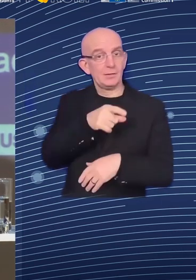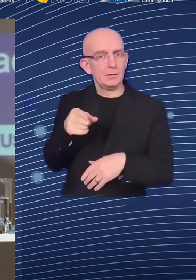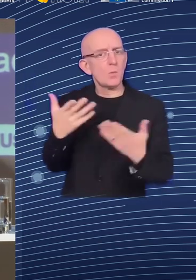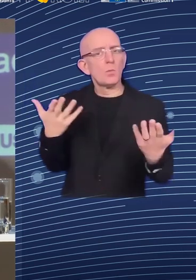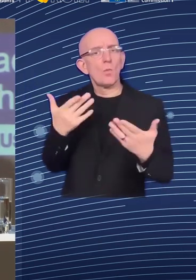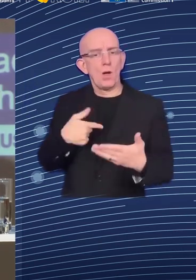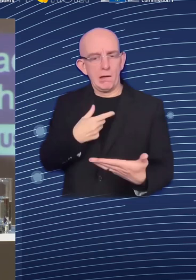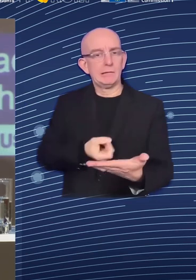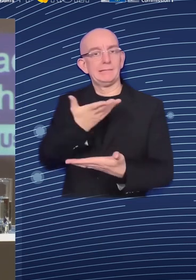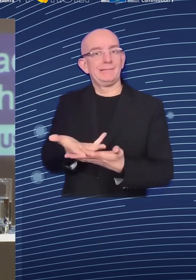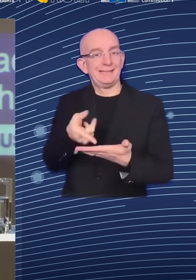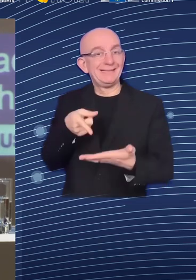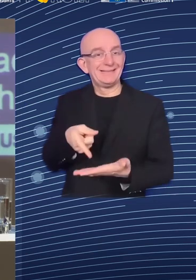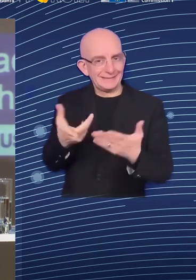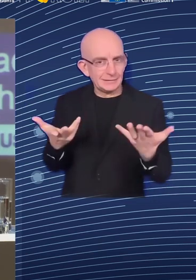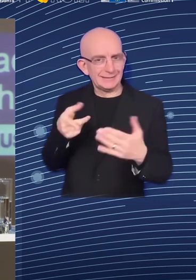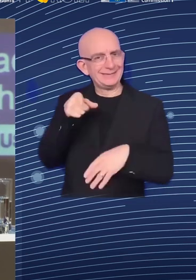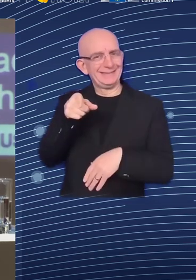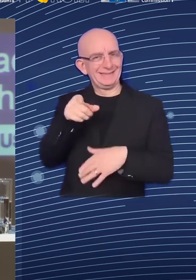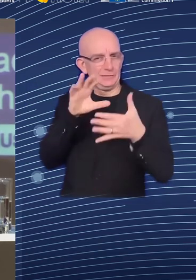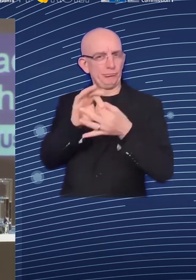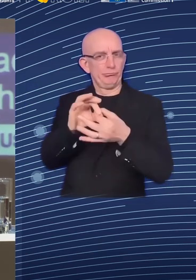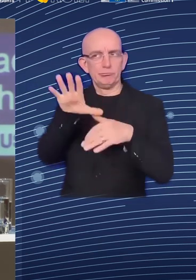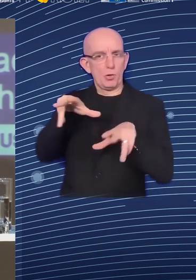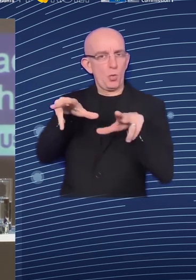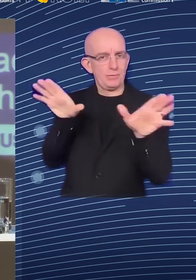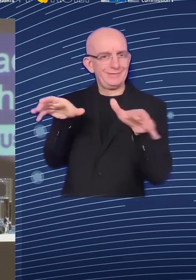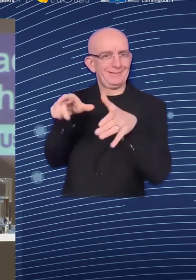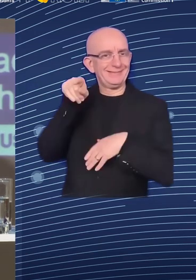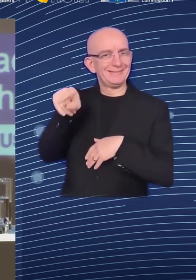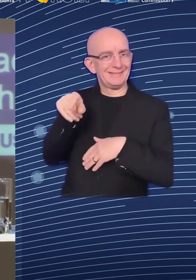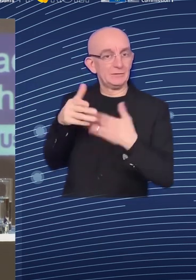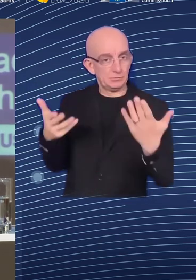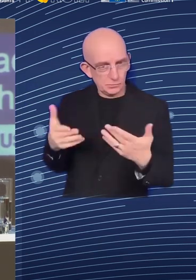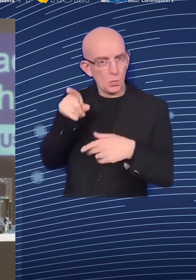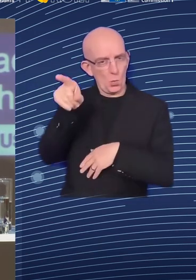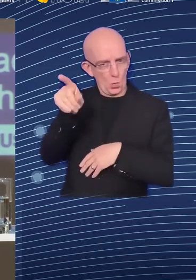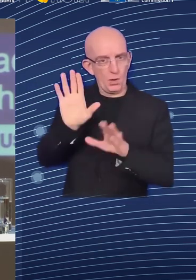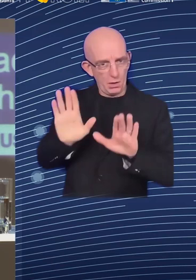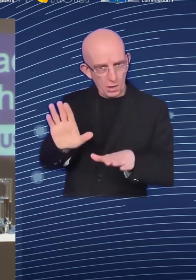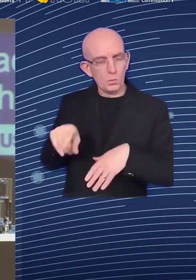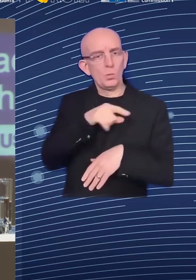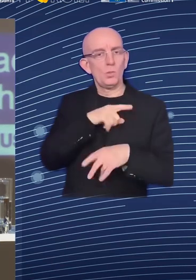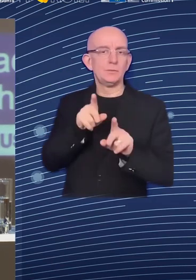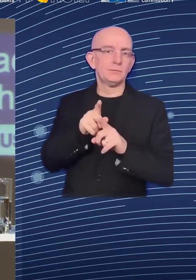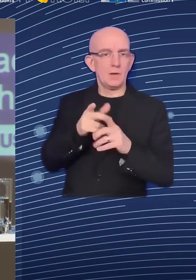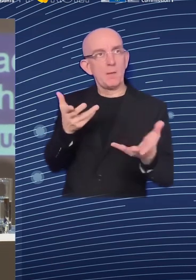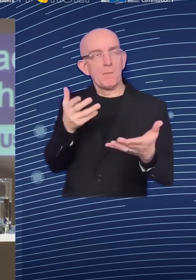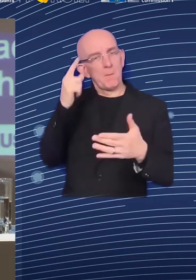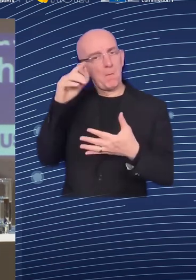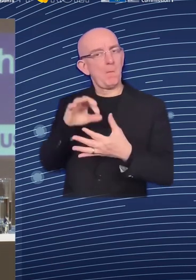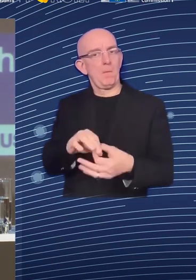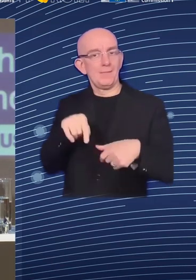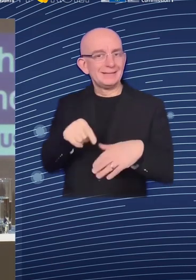where they work. So we are speaking in that case, we are offering, for instance, some tests or